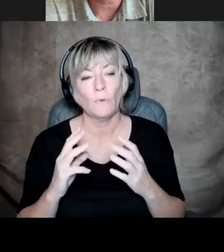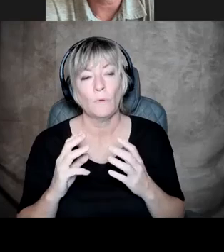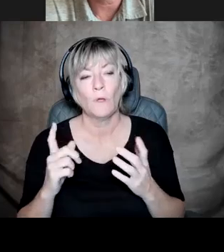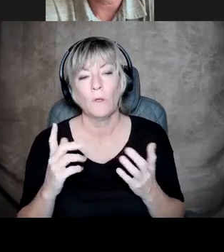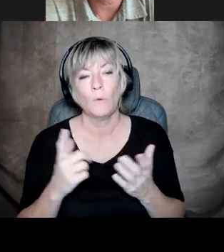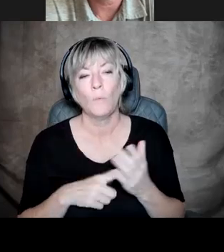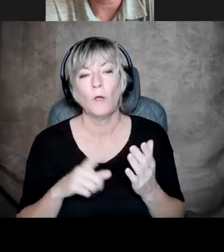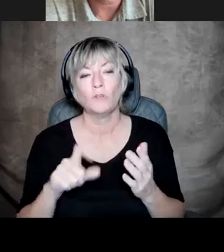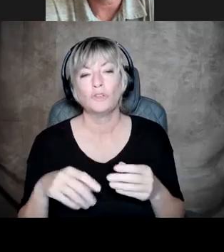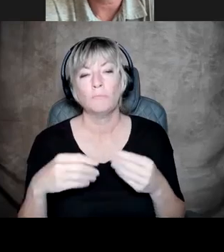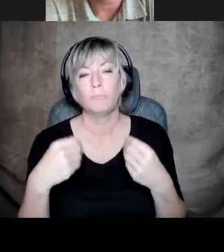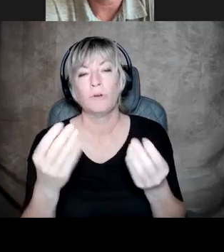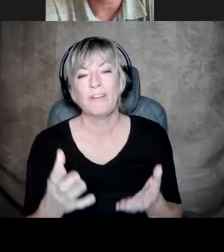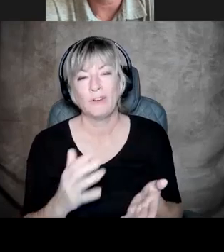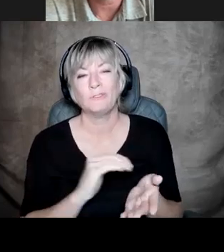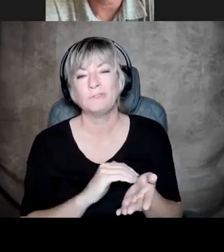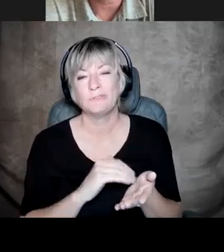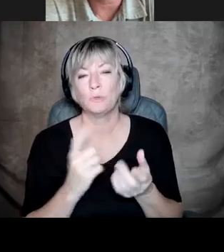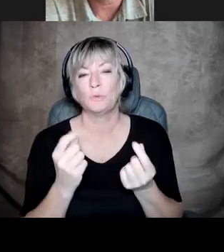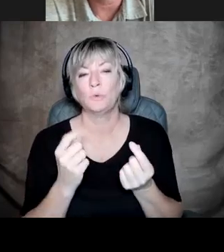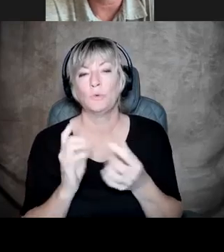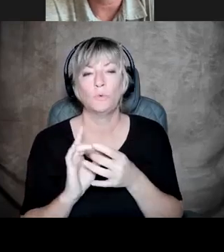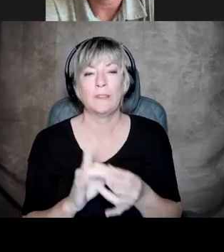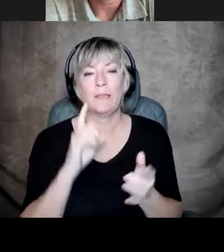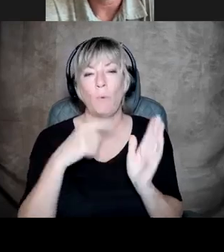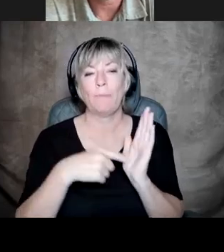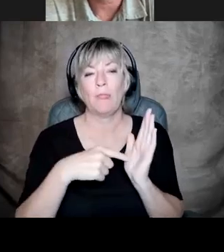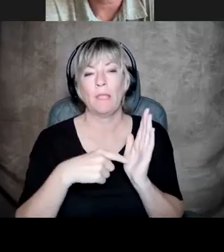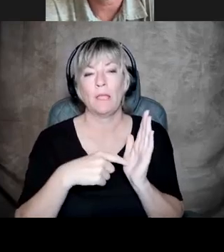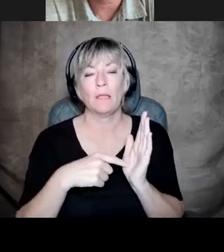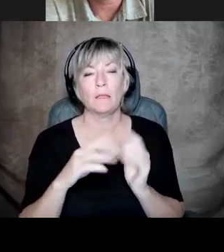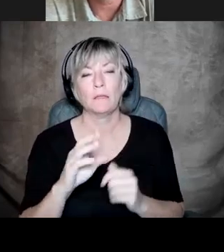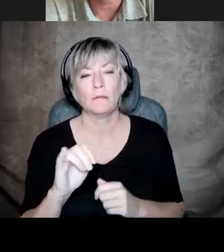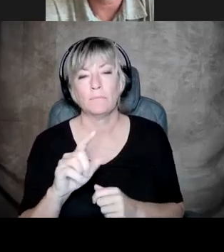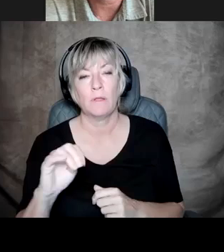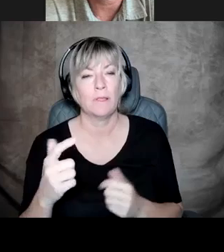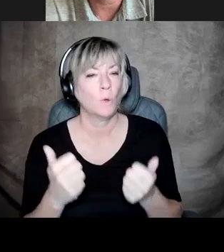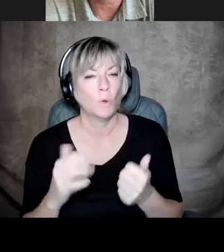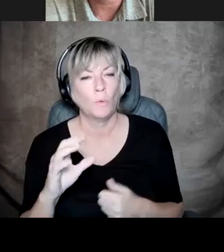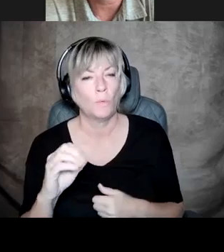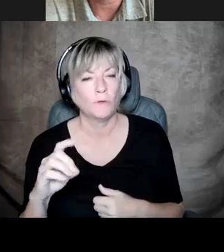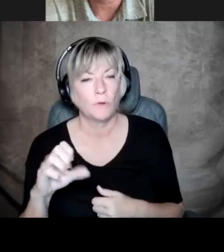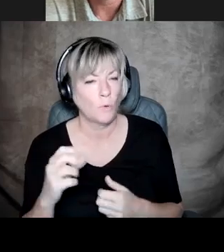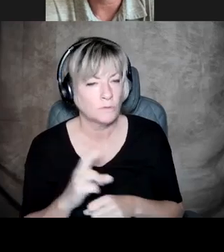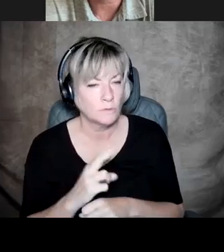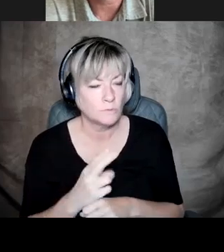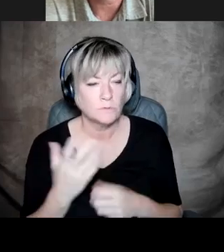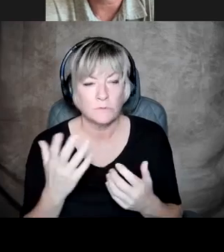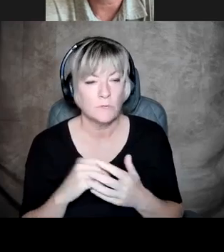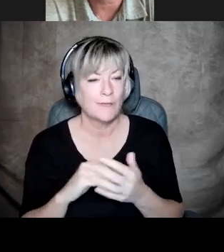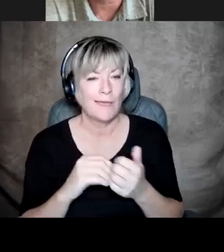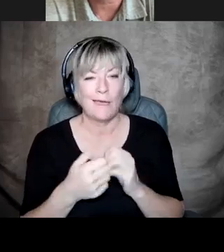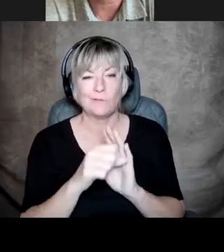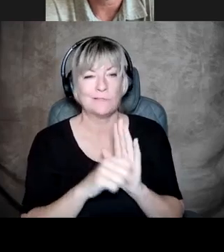should providers do as it relates to billing guidance? And what codes am I using? And how does the